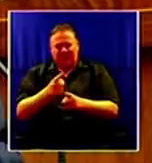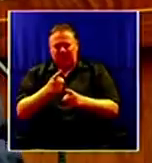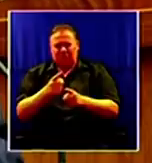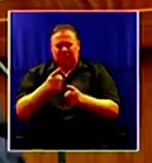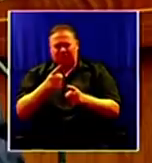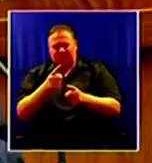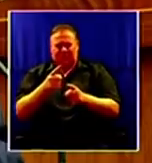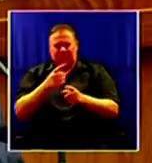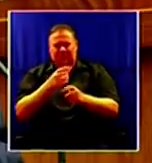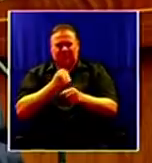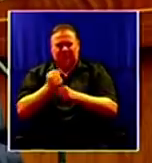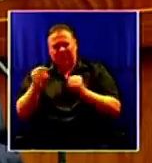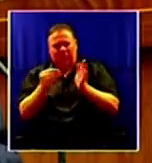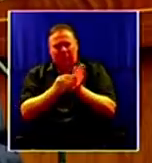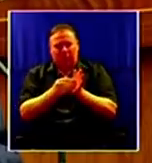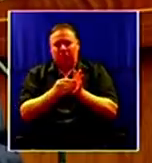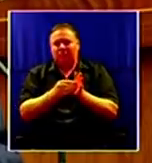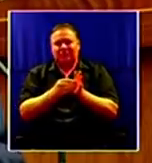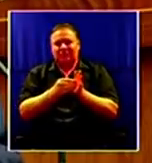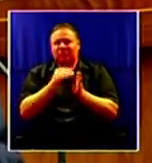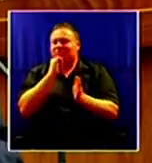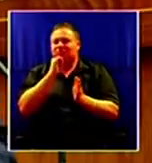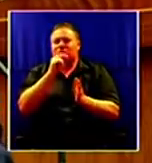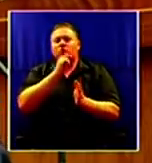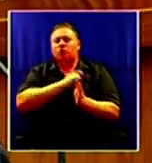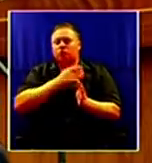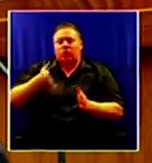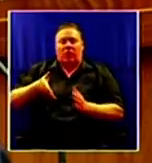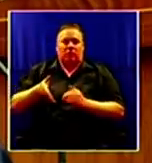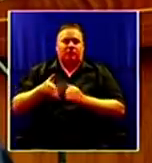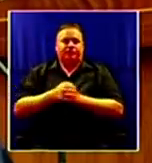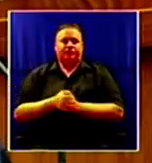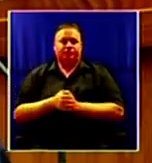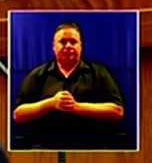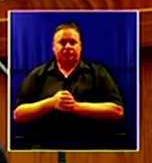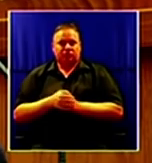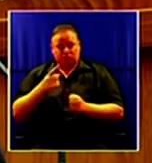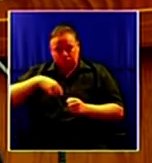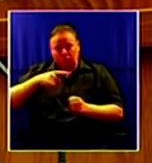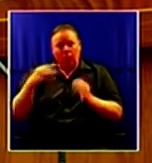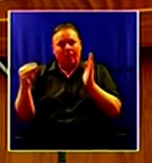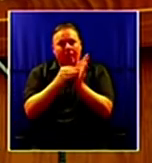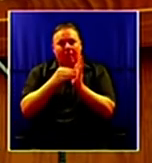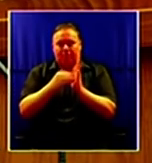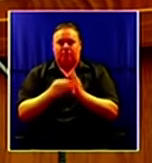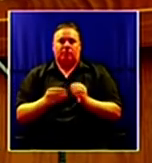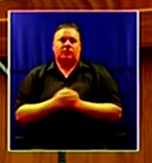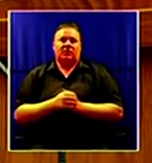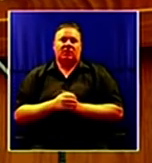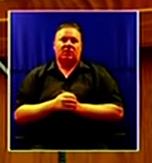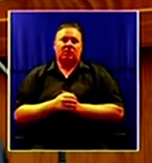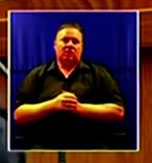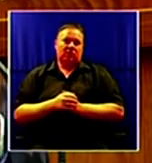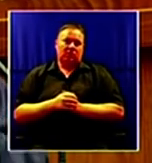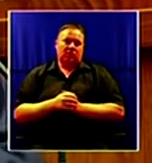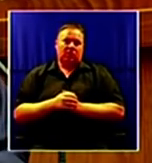implement. This is not the case here. We are implementing. Much of this